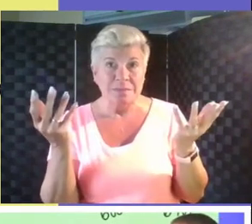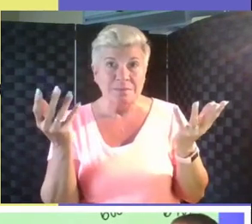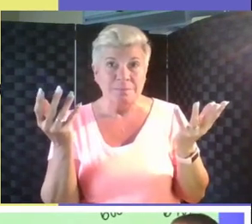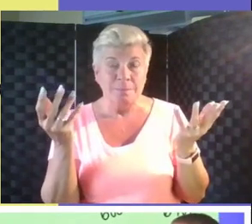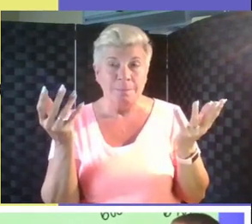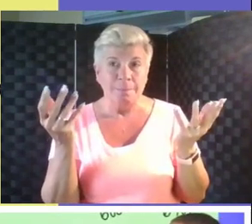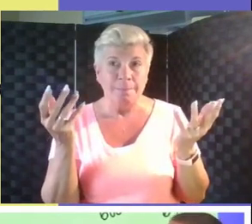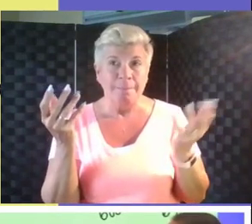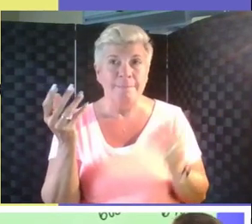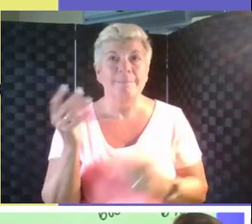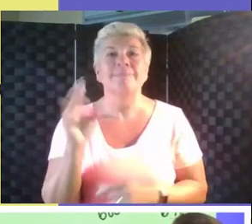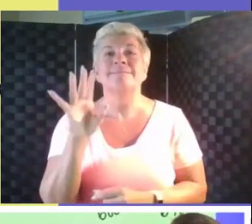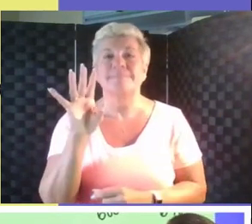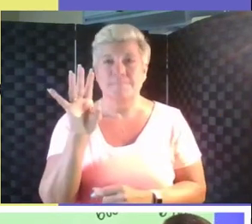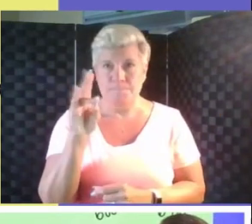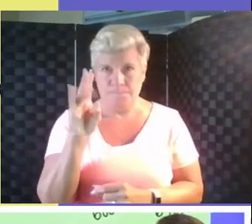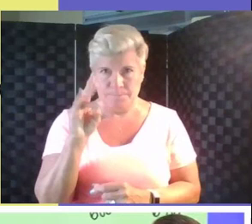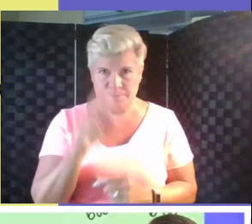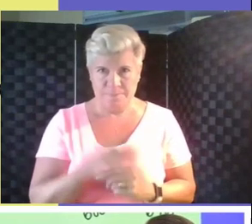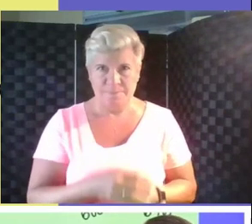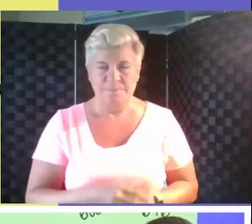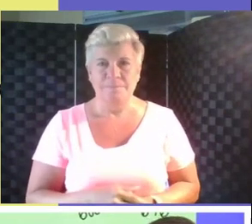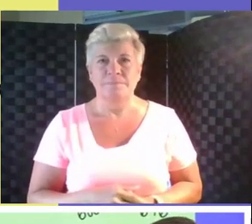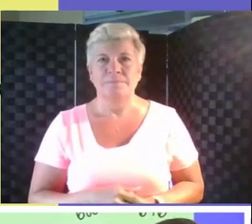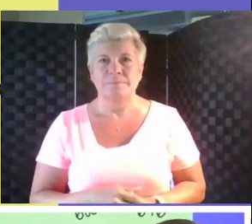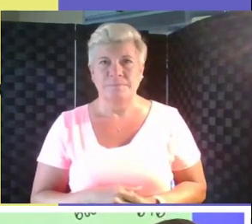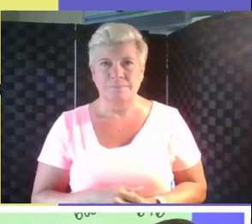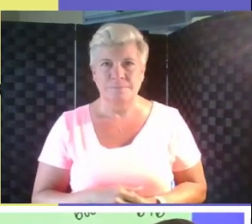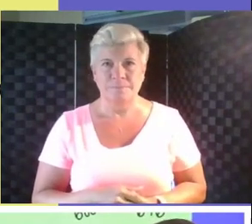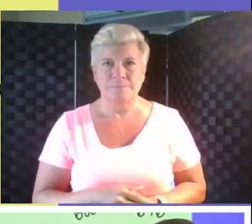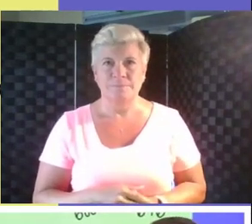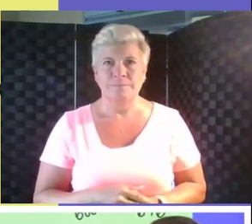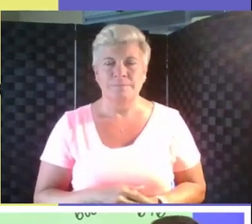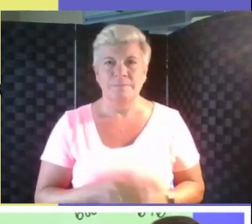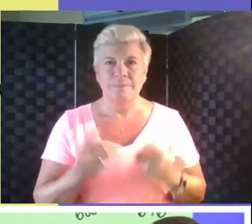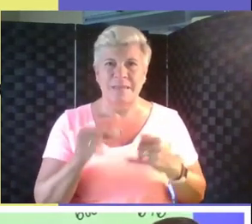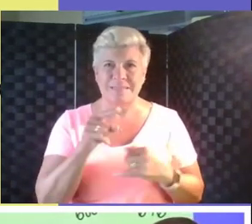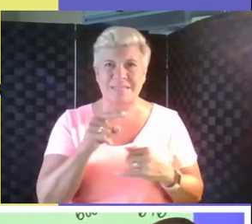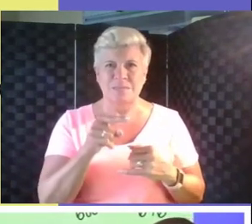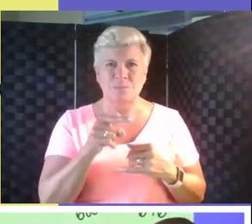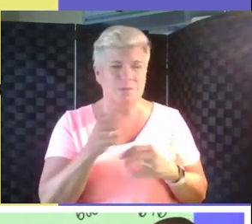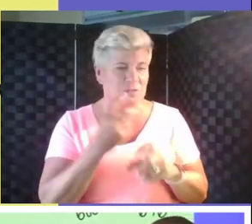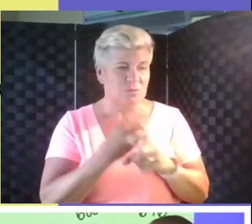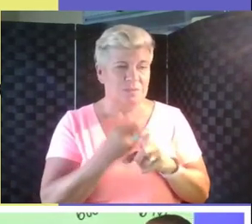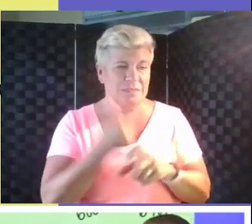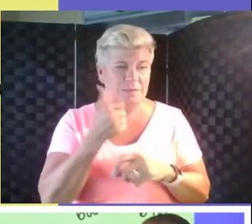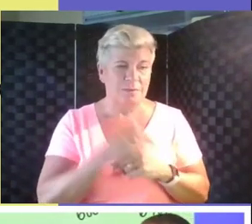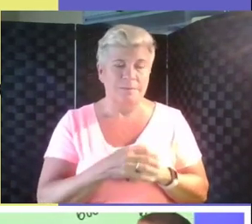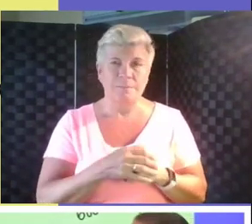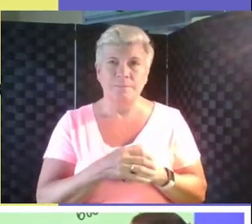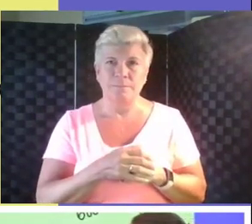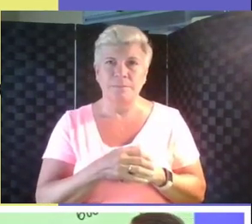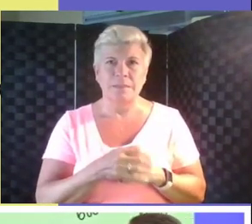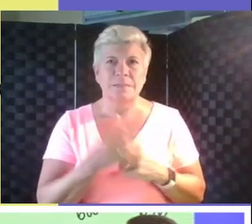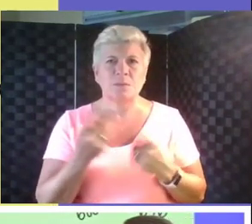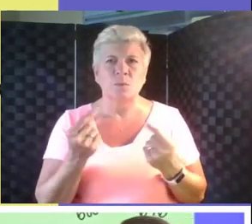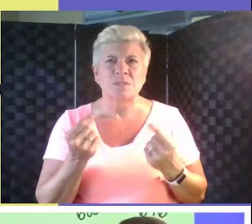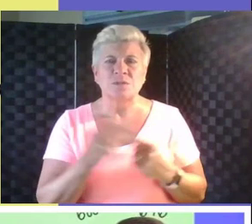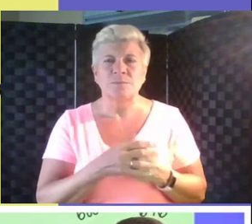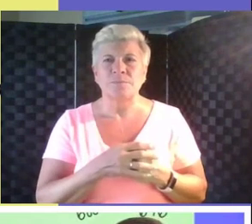what? You got it. It's going to give me 7. Okay. Now this one's a little tricky, but let's see what we can do